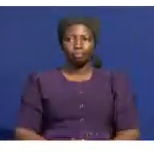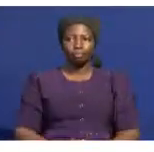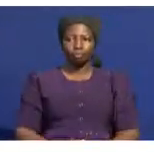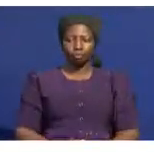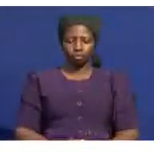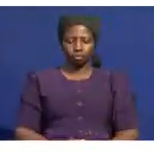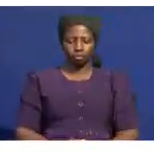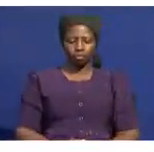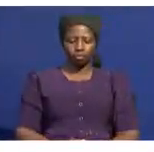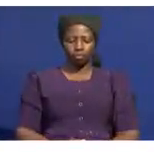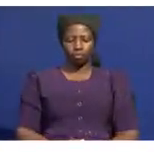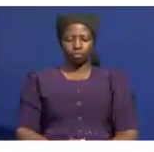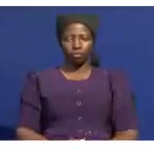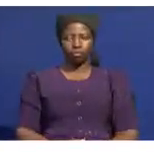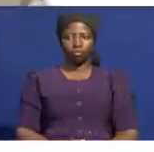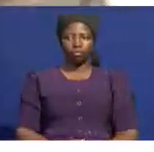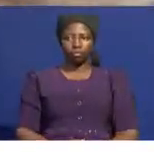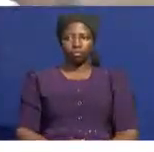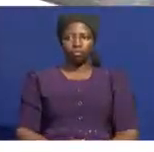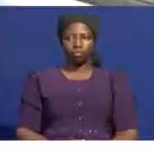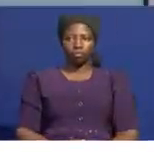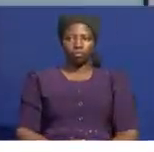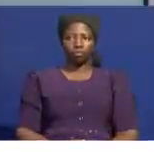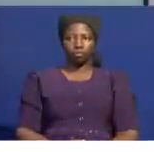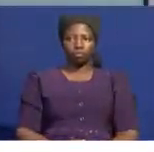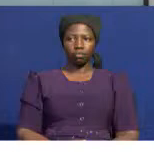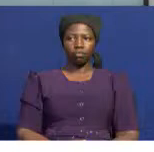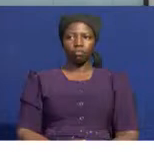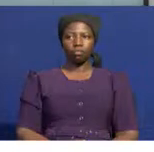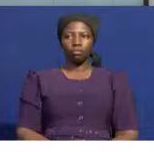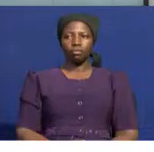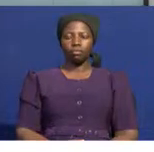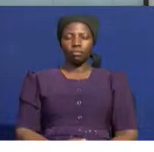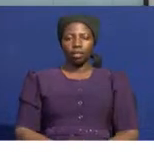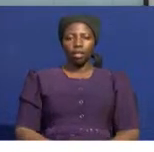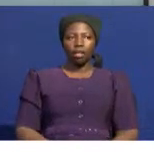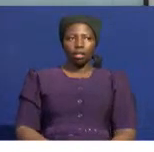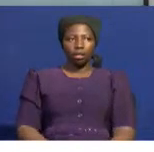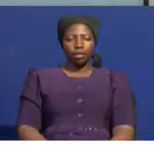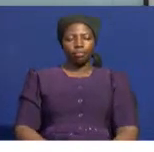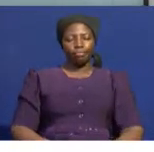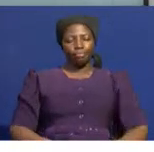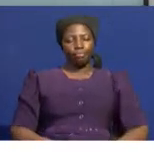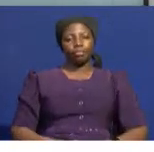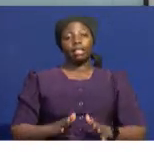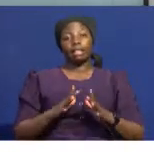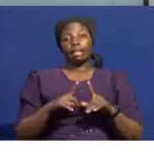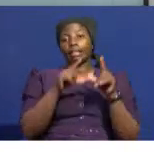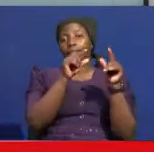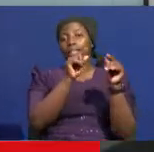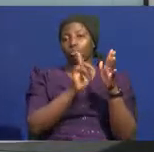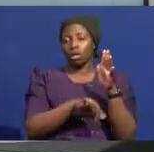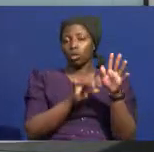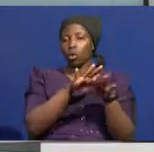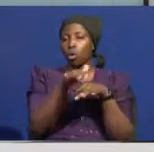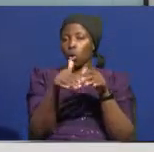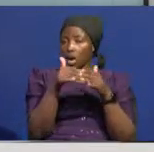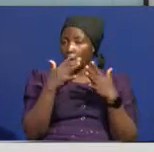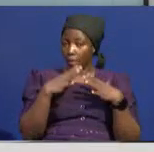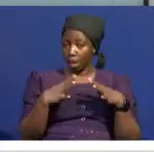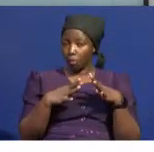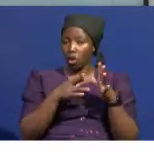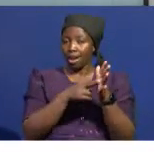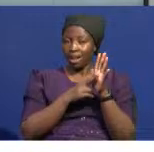Edition, I'm Alvin Kounder. It is said that everyone deserves a second